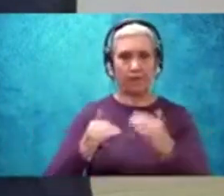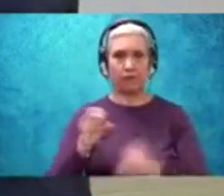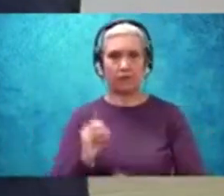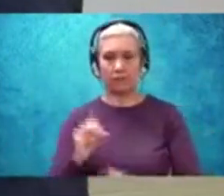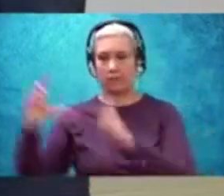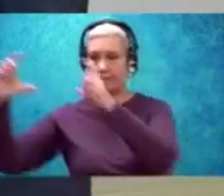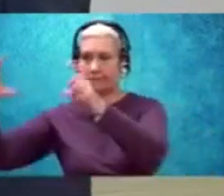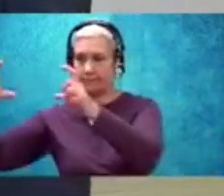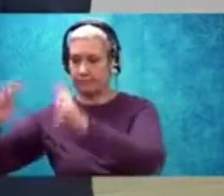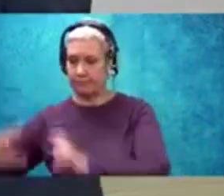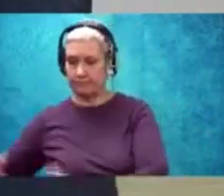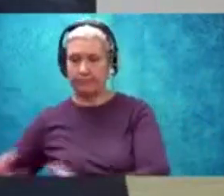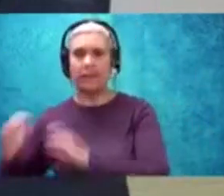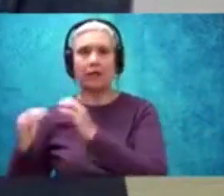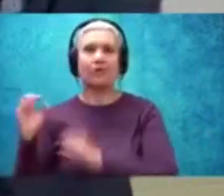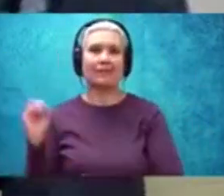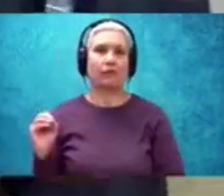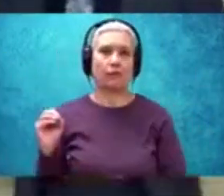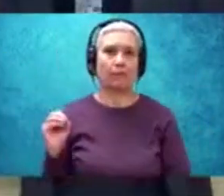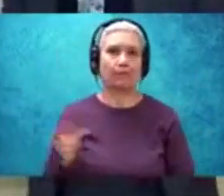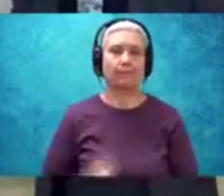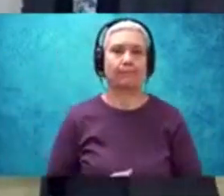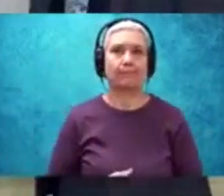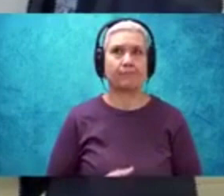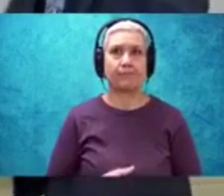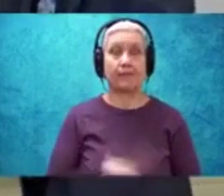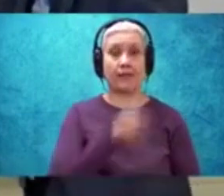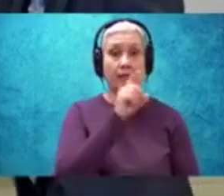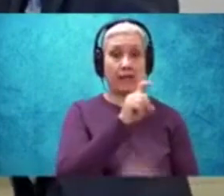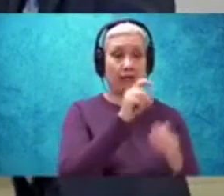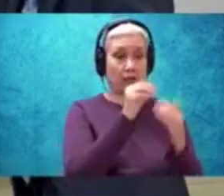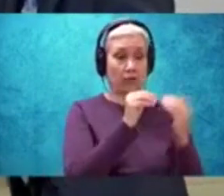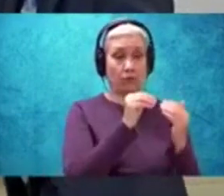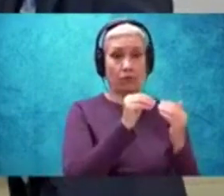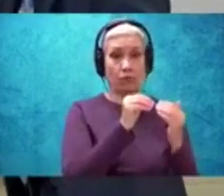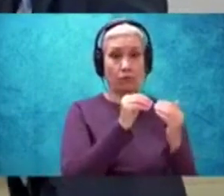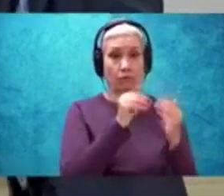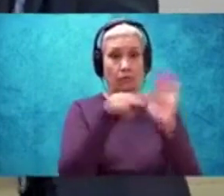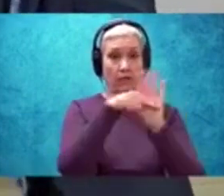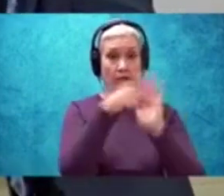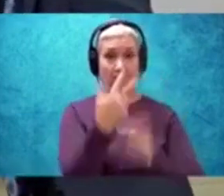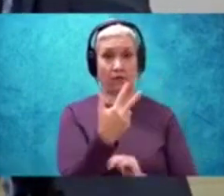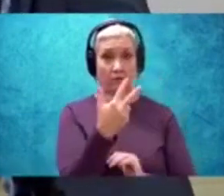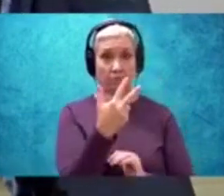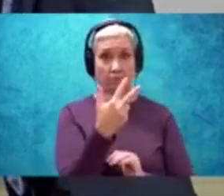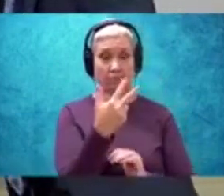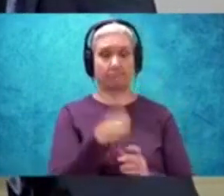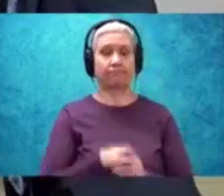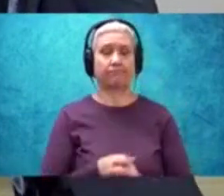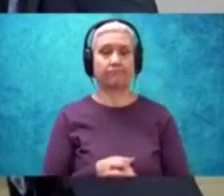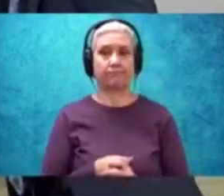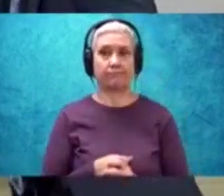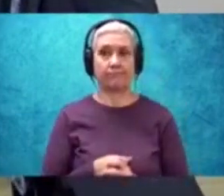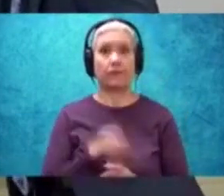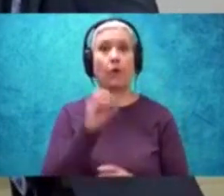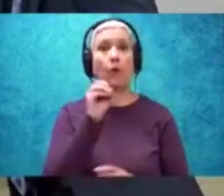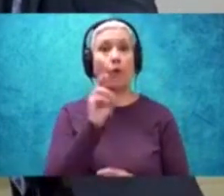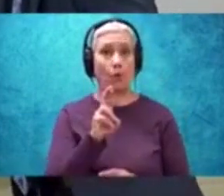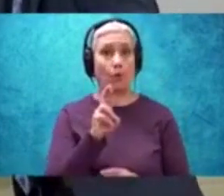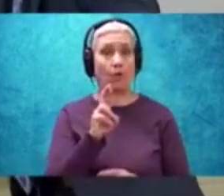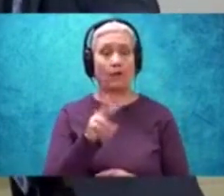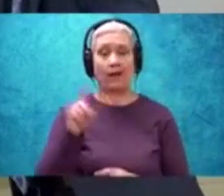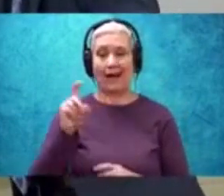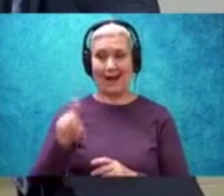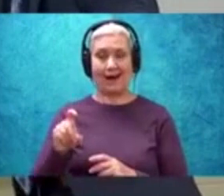And so the values of x, therefore, are going to be negative 3 or